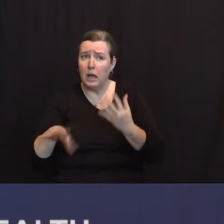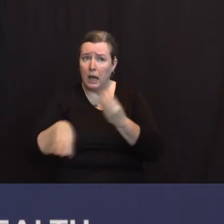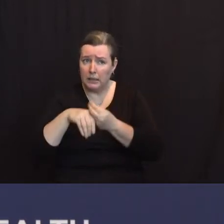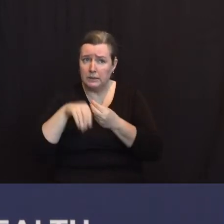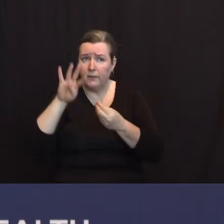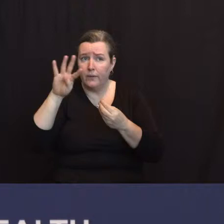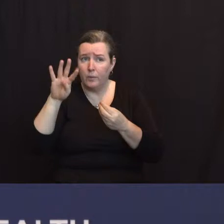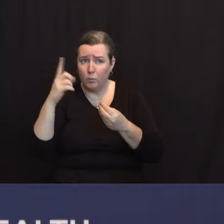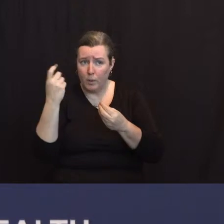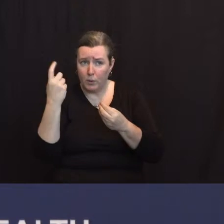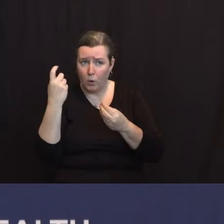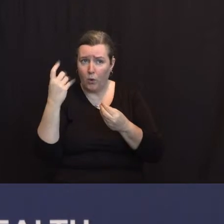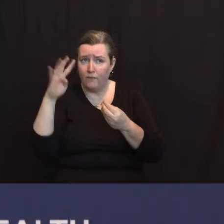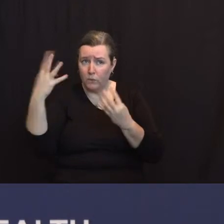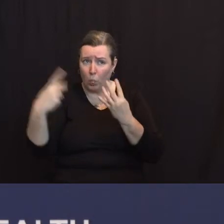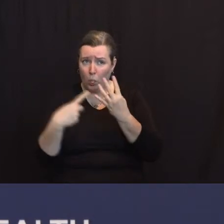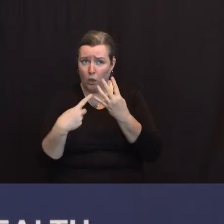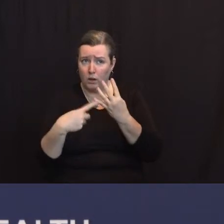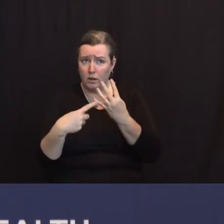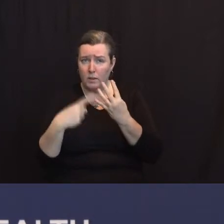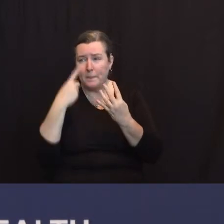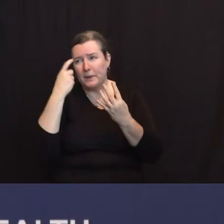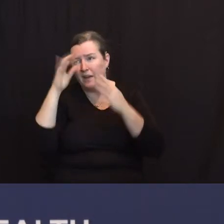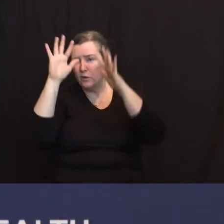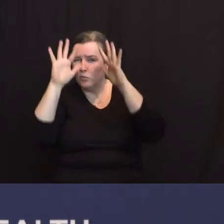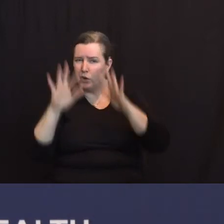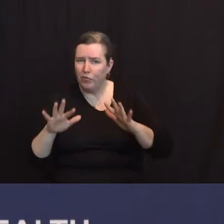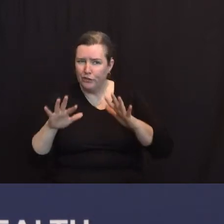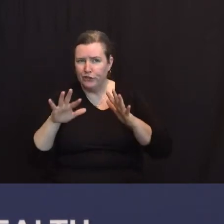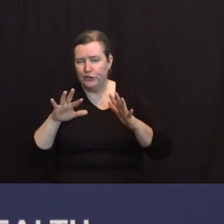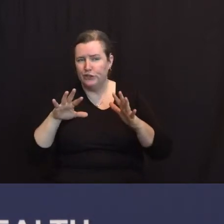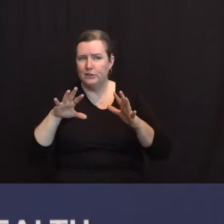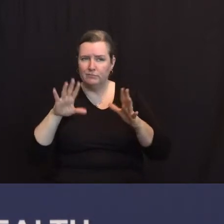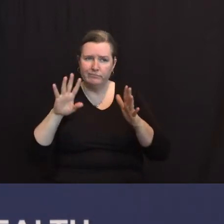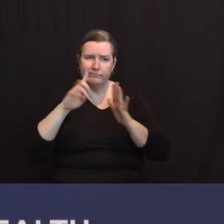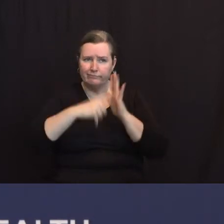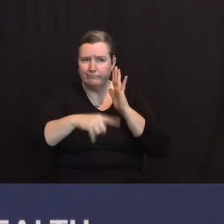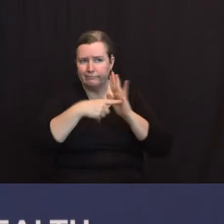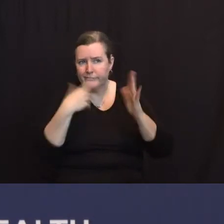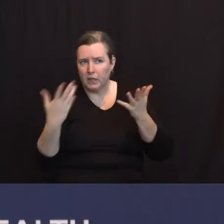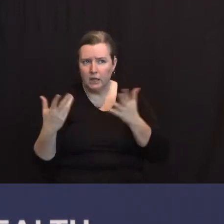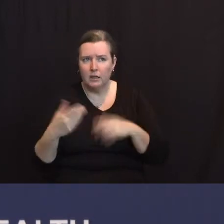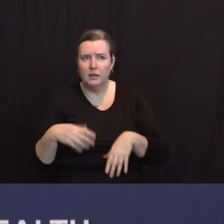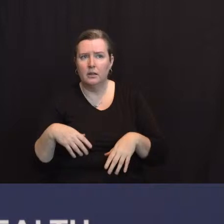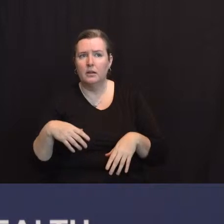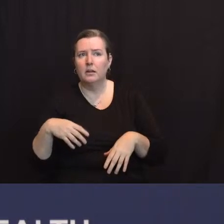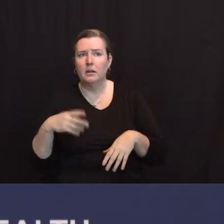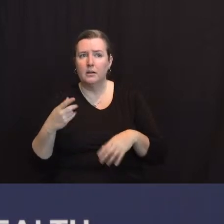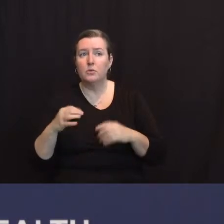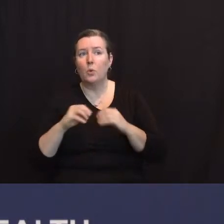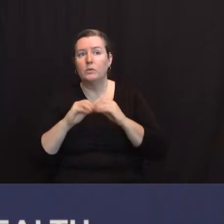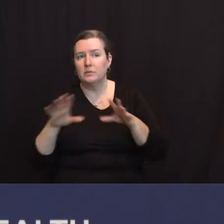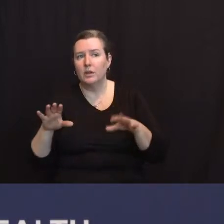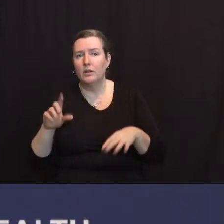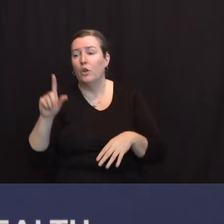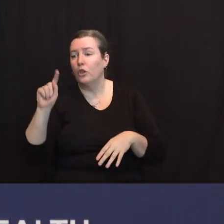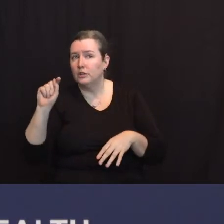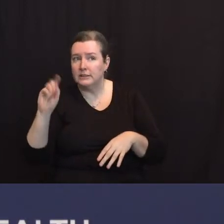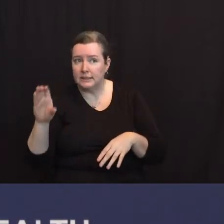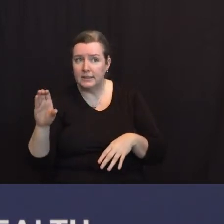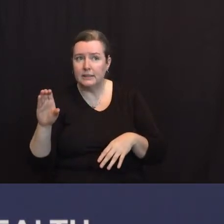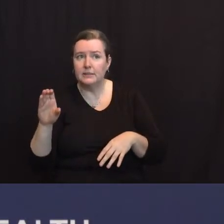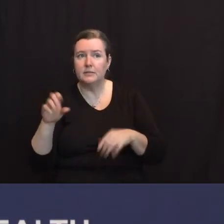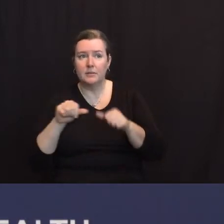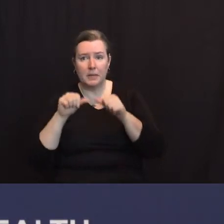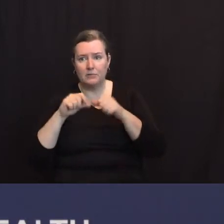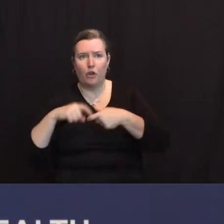weather, and a second one would have been an outbreak at the long-term care facility at the time they were scheduled to go. Is that fair to say? Yeah.